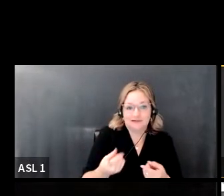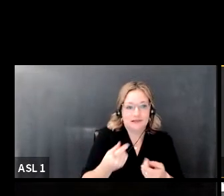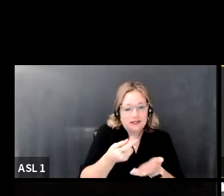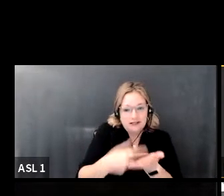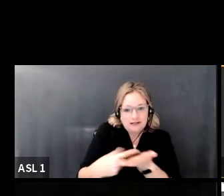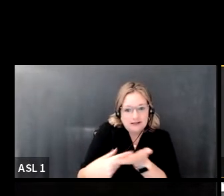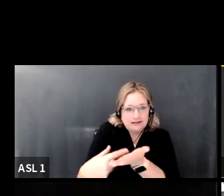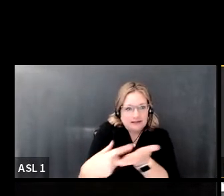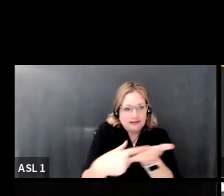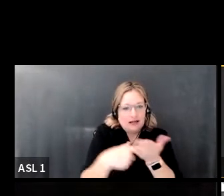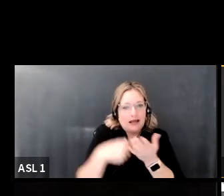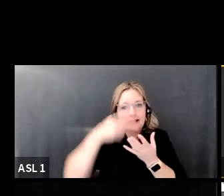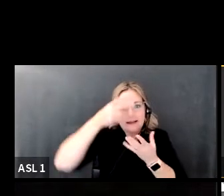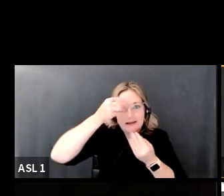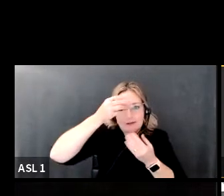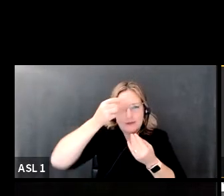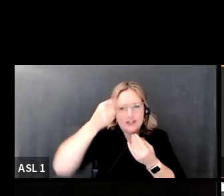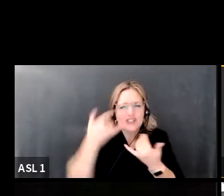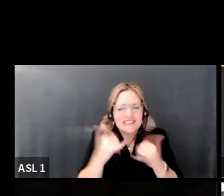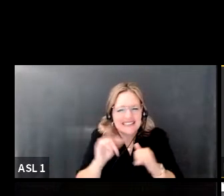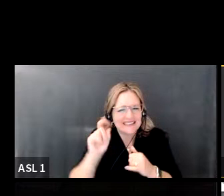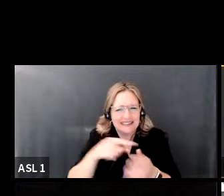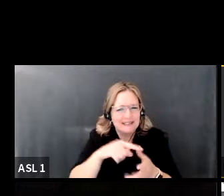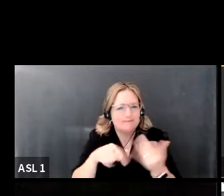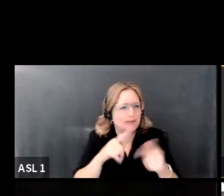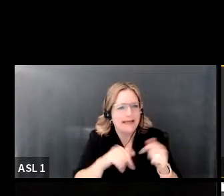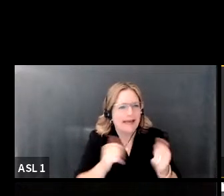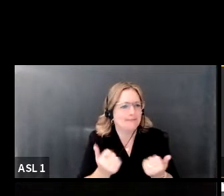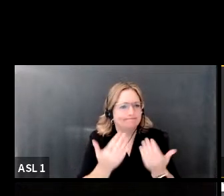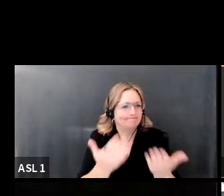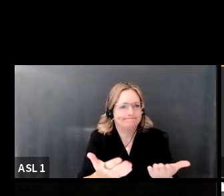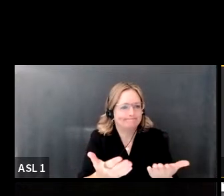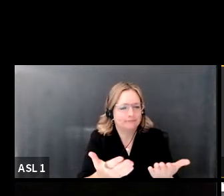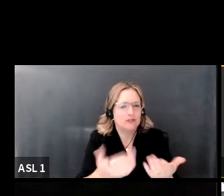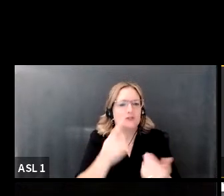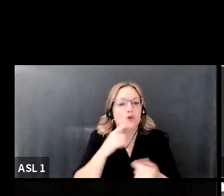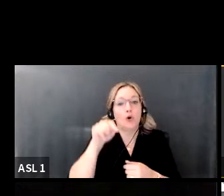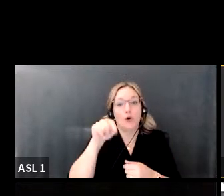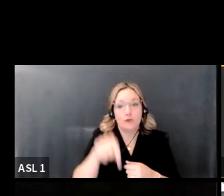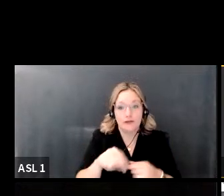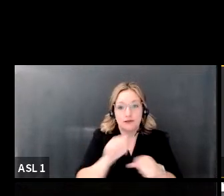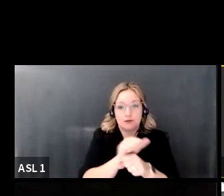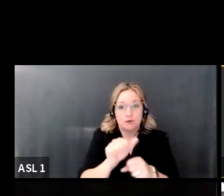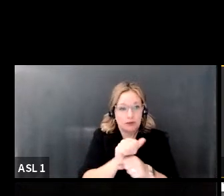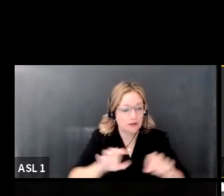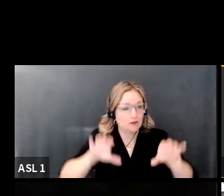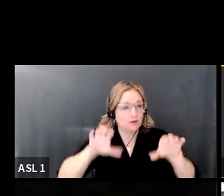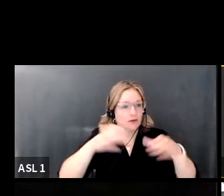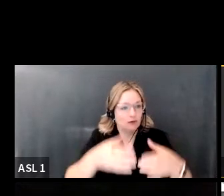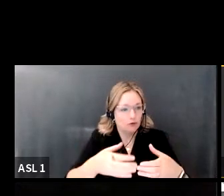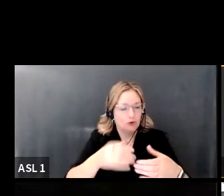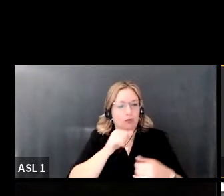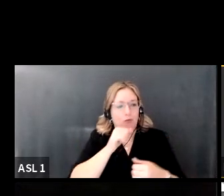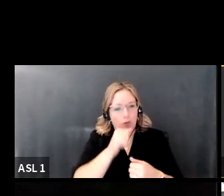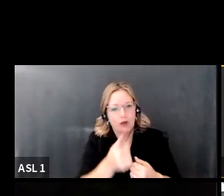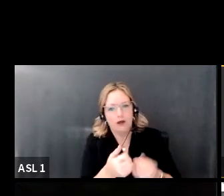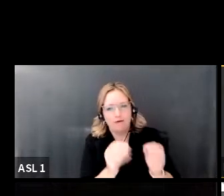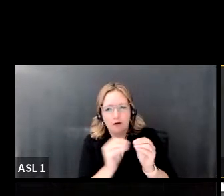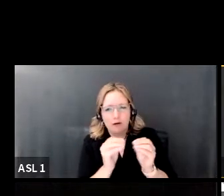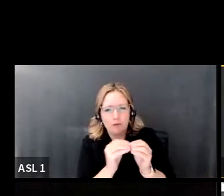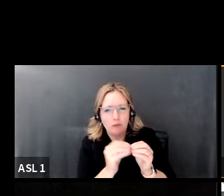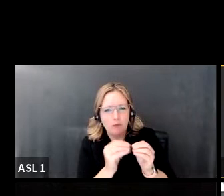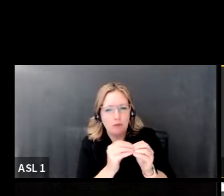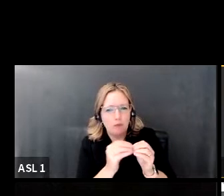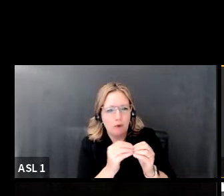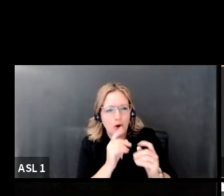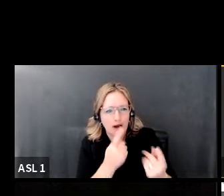related information the committee's working group will be continuing to seek from the service between